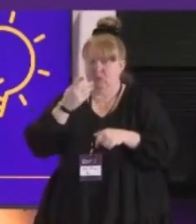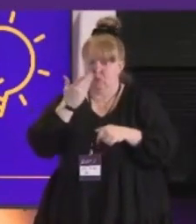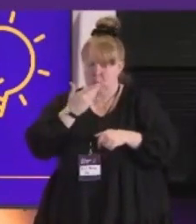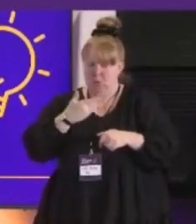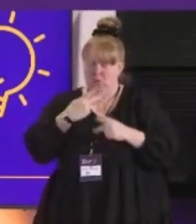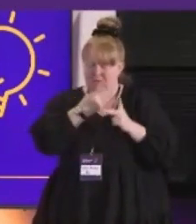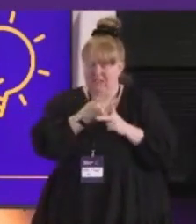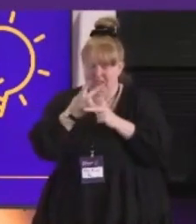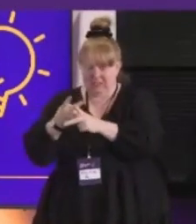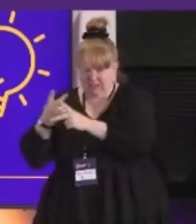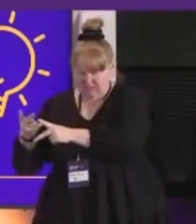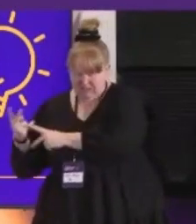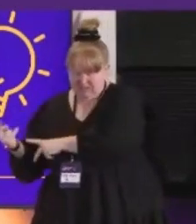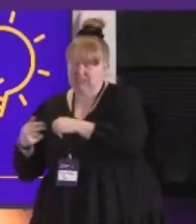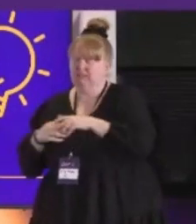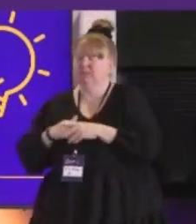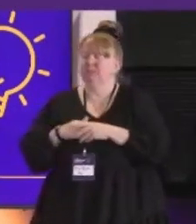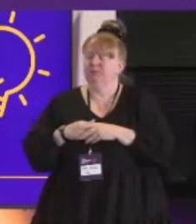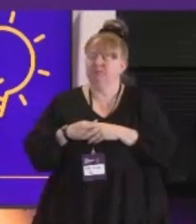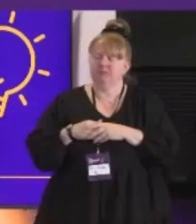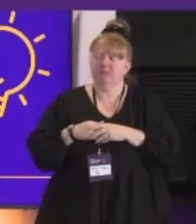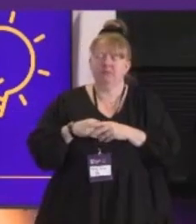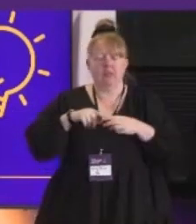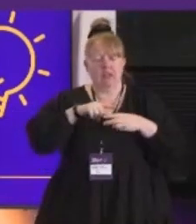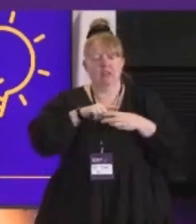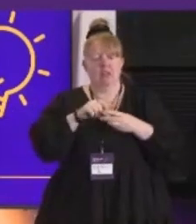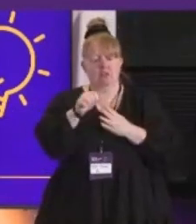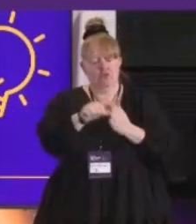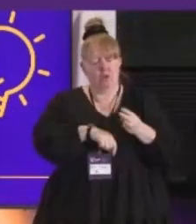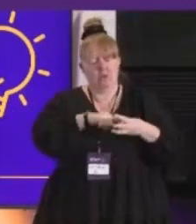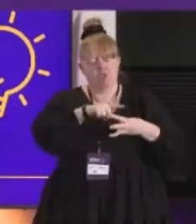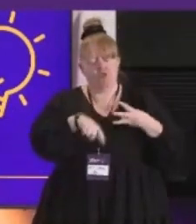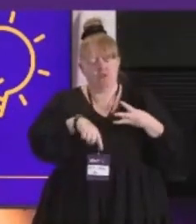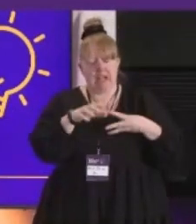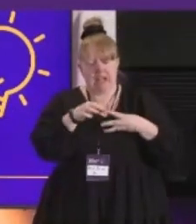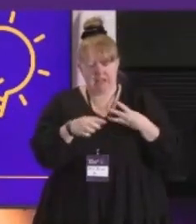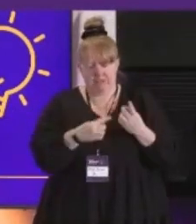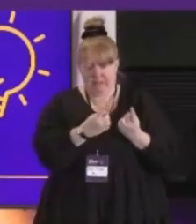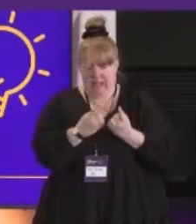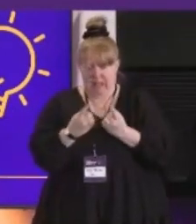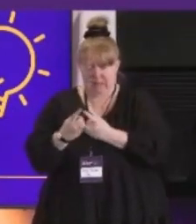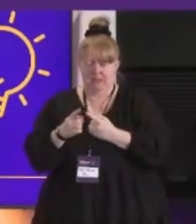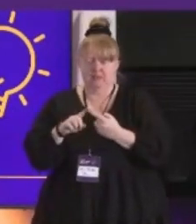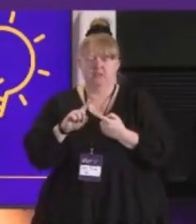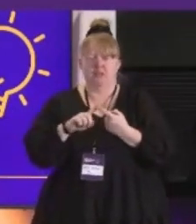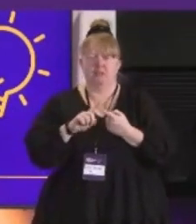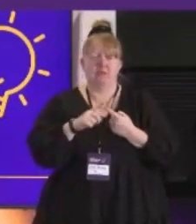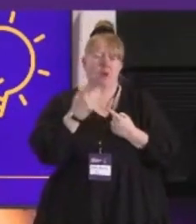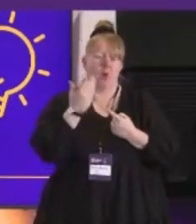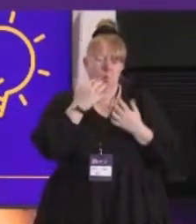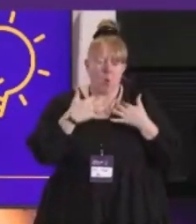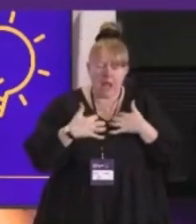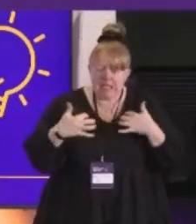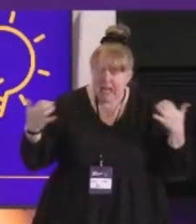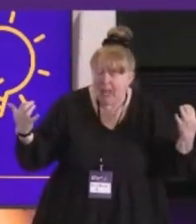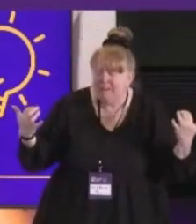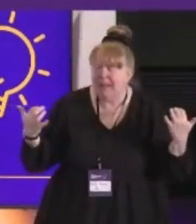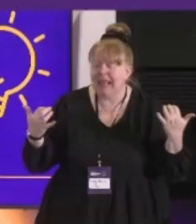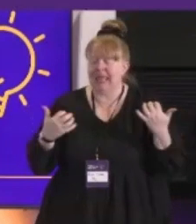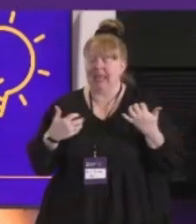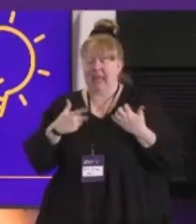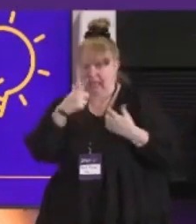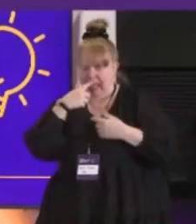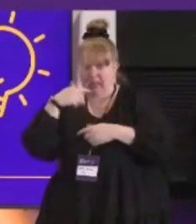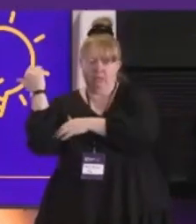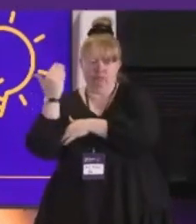program does is there's kind of 3 different elements. One of them is about having maybe at school assembly, you can have a person with lived